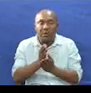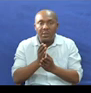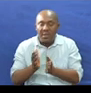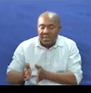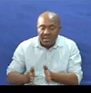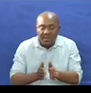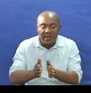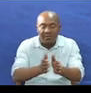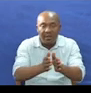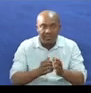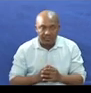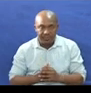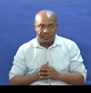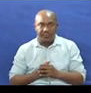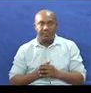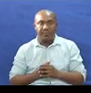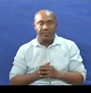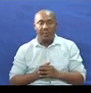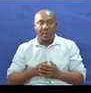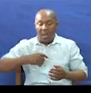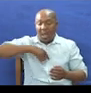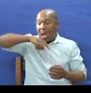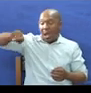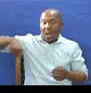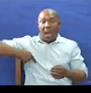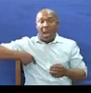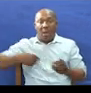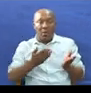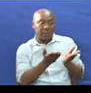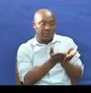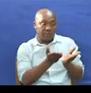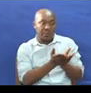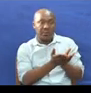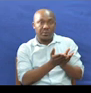Our school is just across the road.